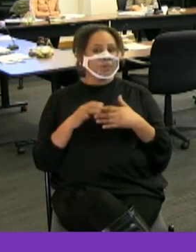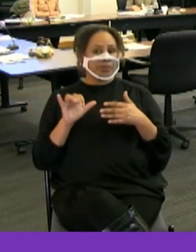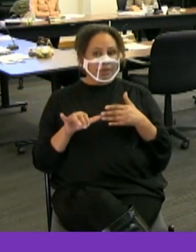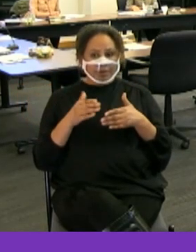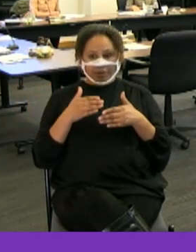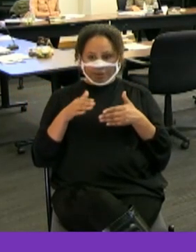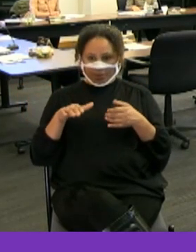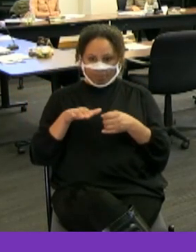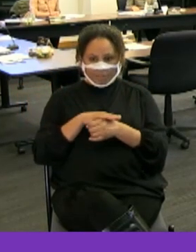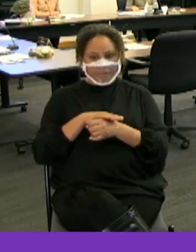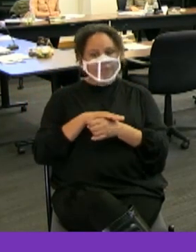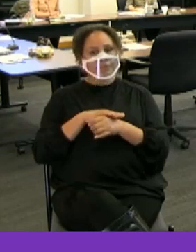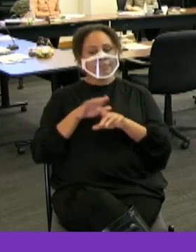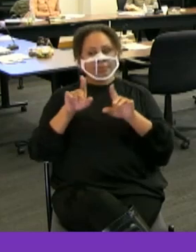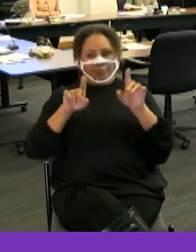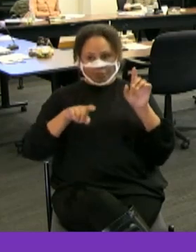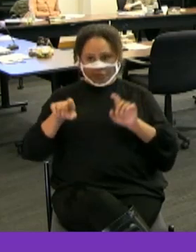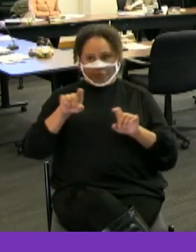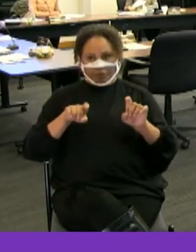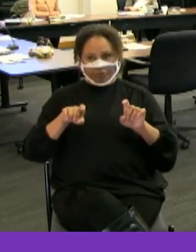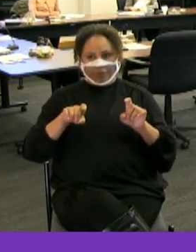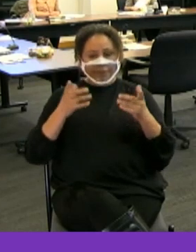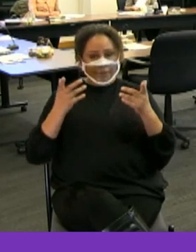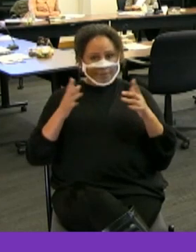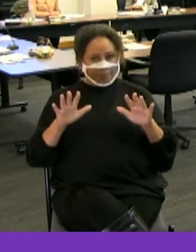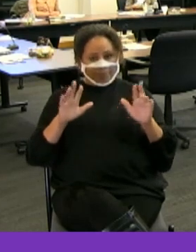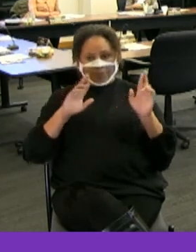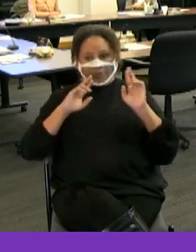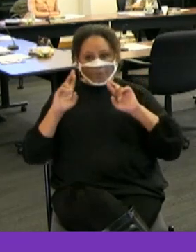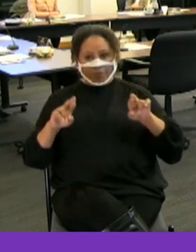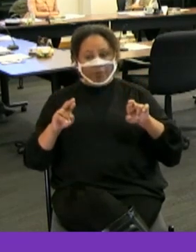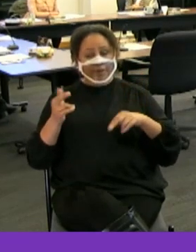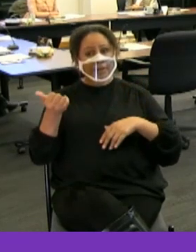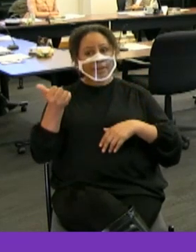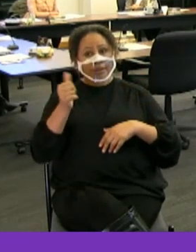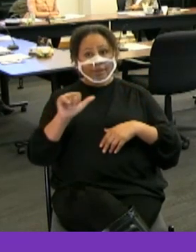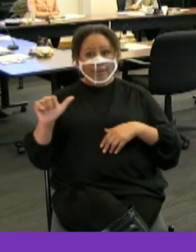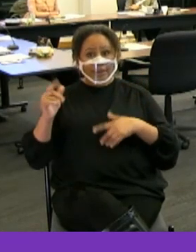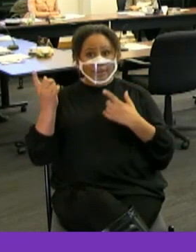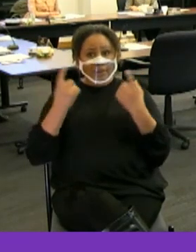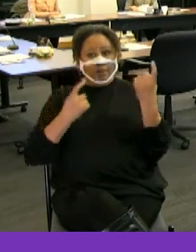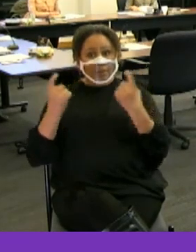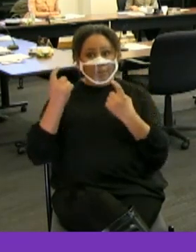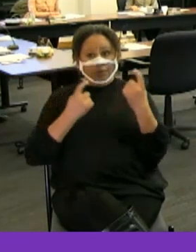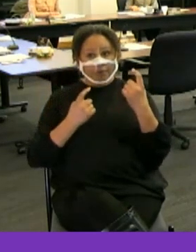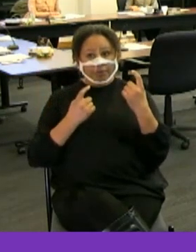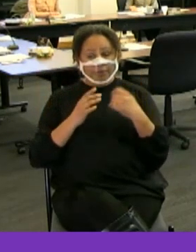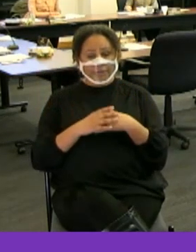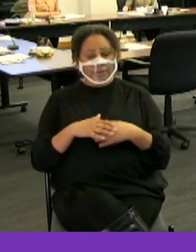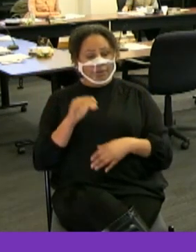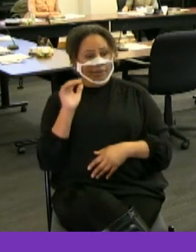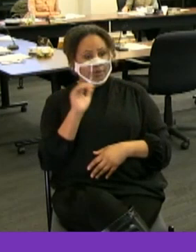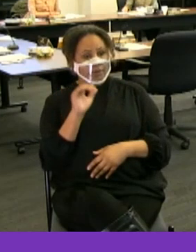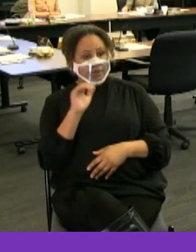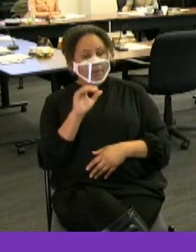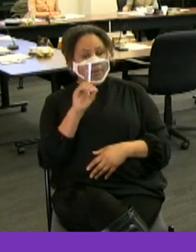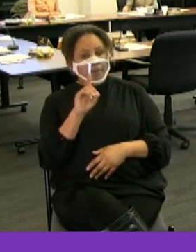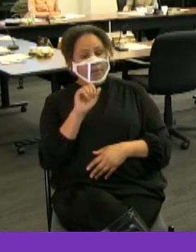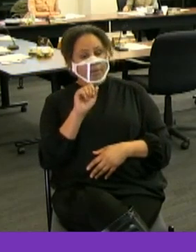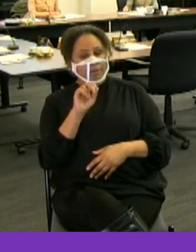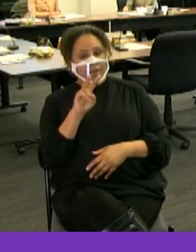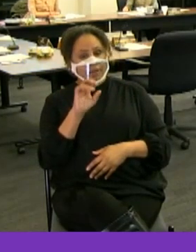and that completes my report. Is there any questions? David? Yes. Where does